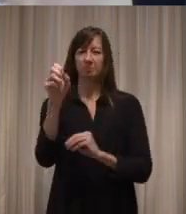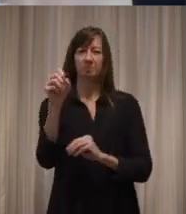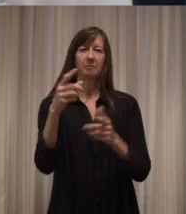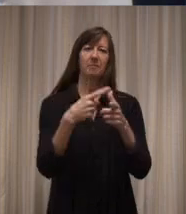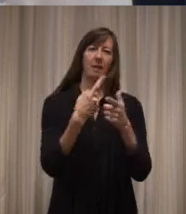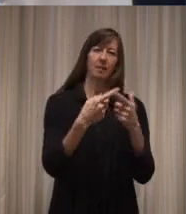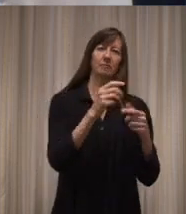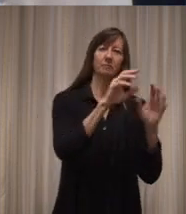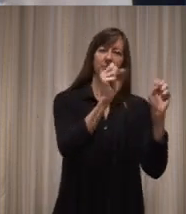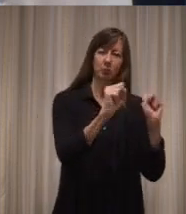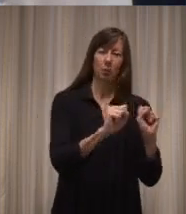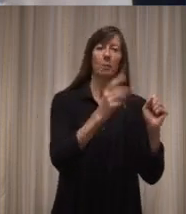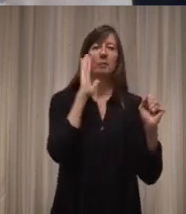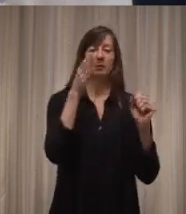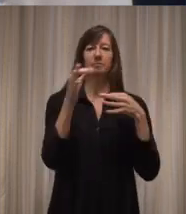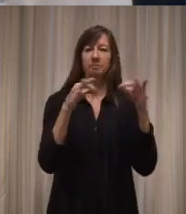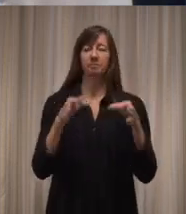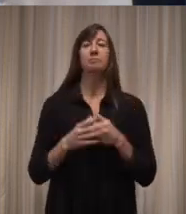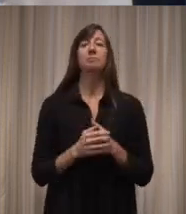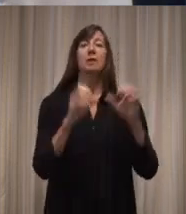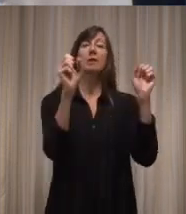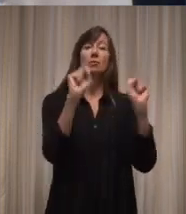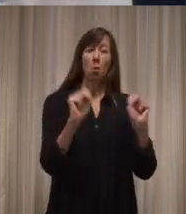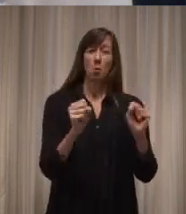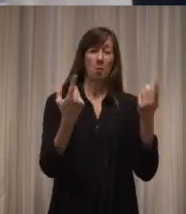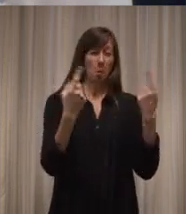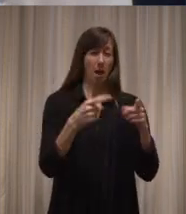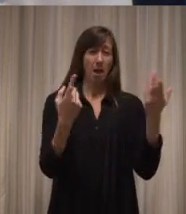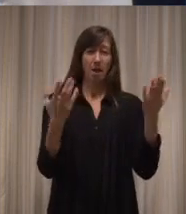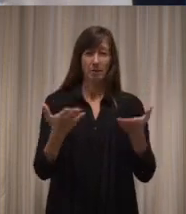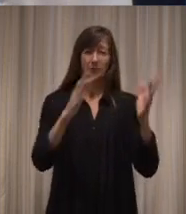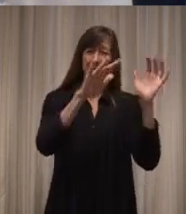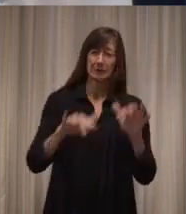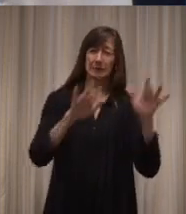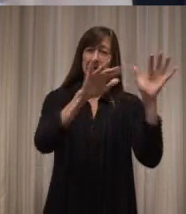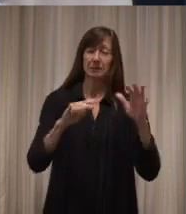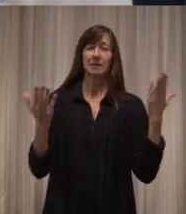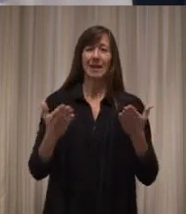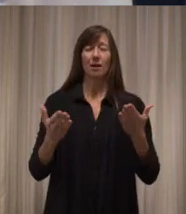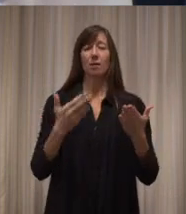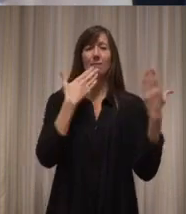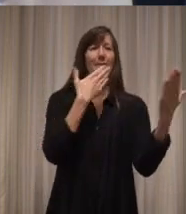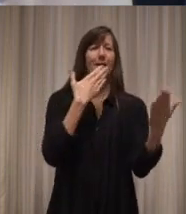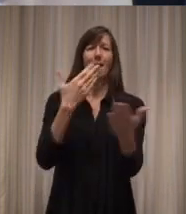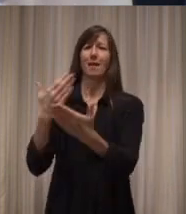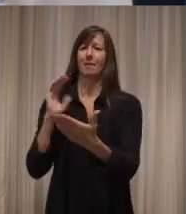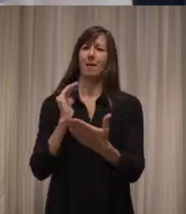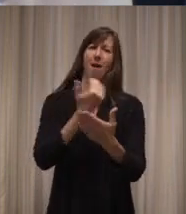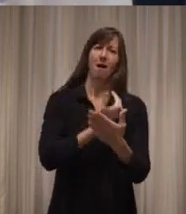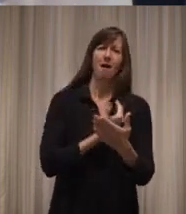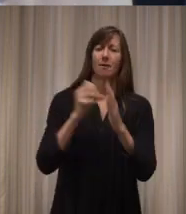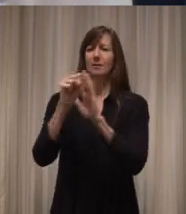the storm impacts here in the county, I think thanks to the great work of our collective road crews at the state, county, and